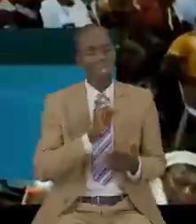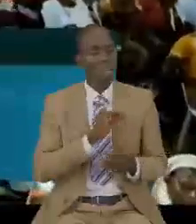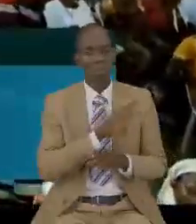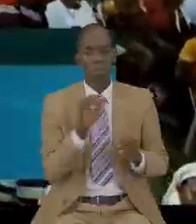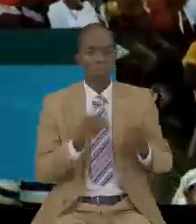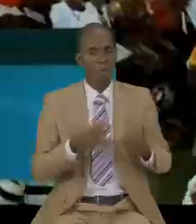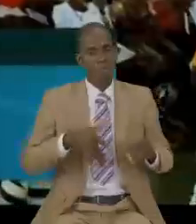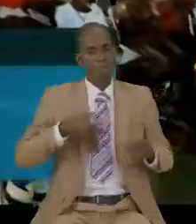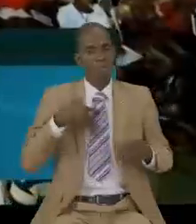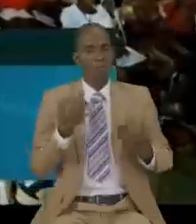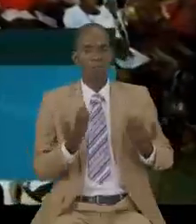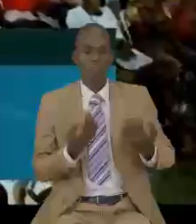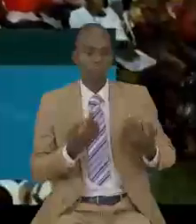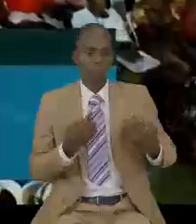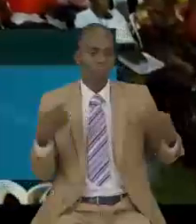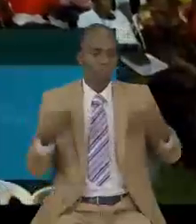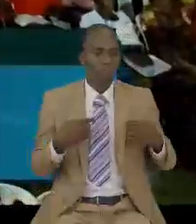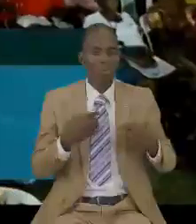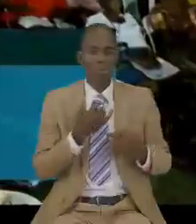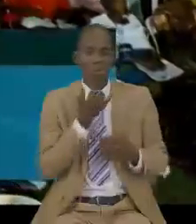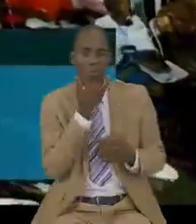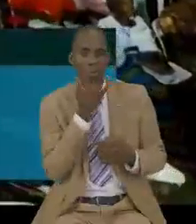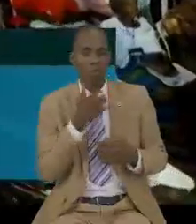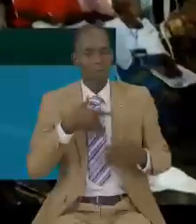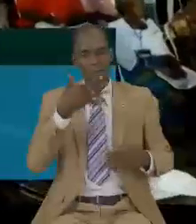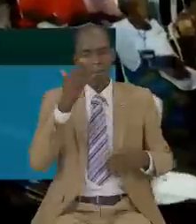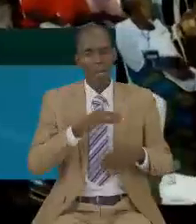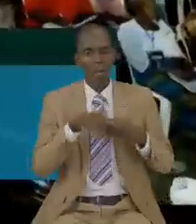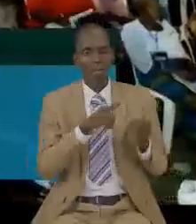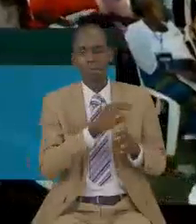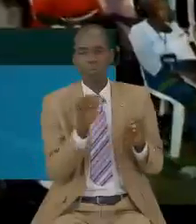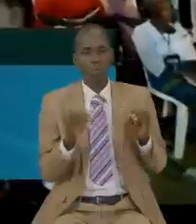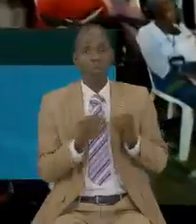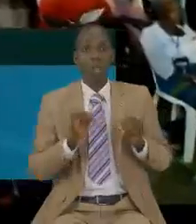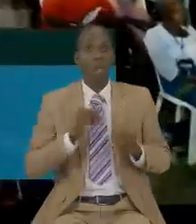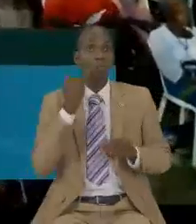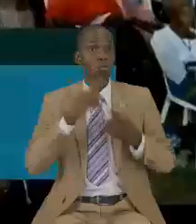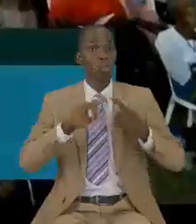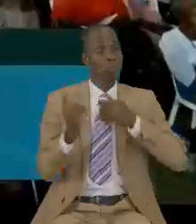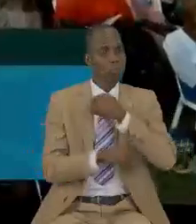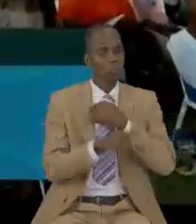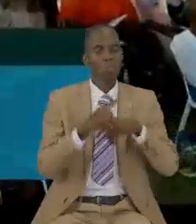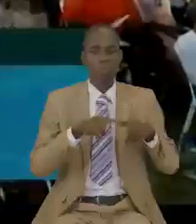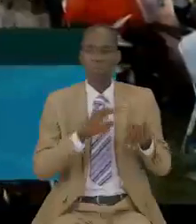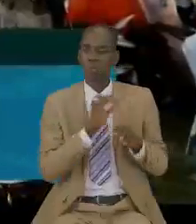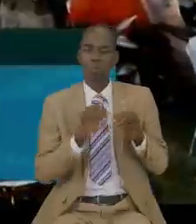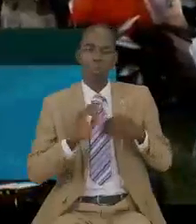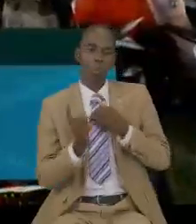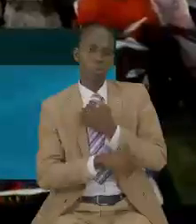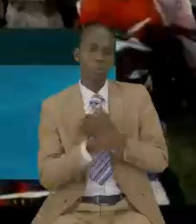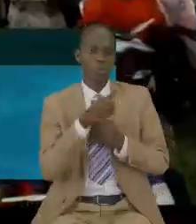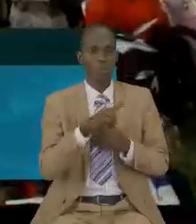you, hold any grudge against you, and I'm not going to punish you for that thing that you did.